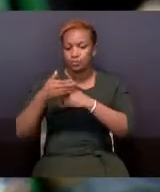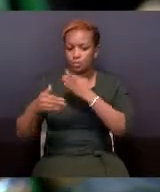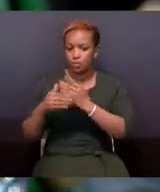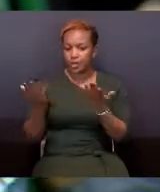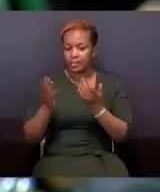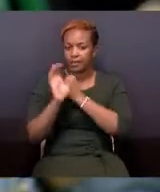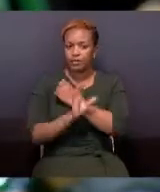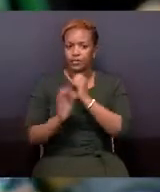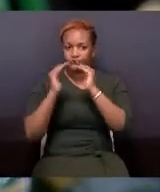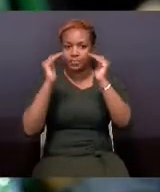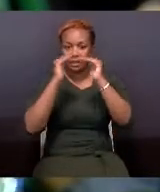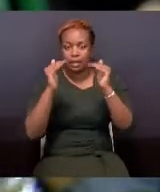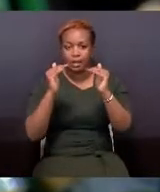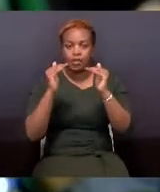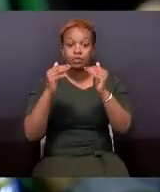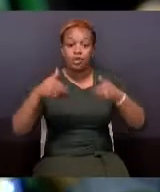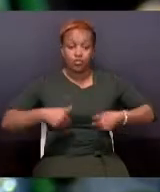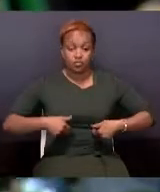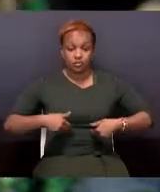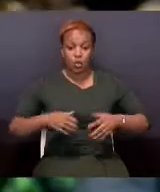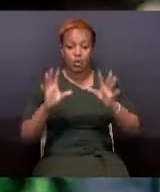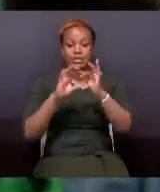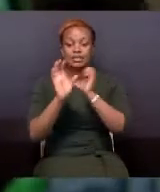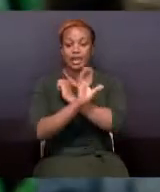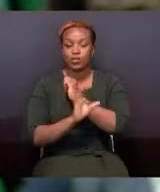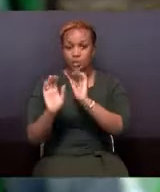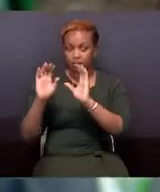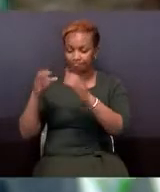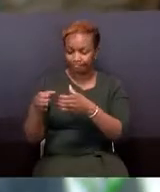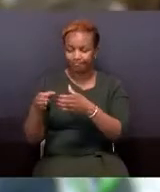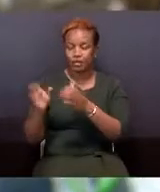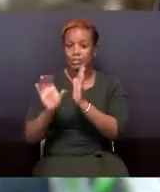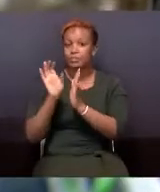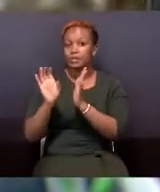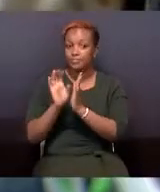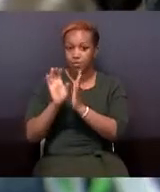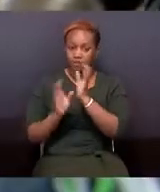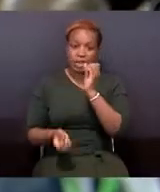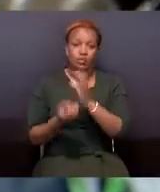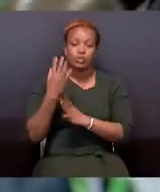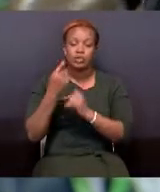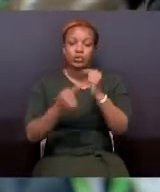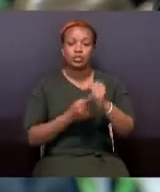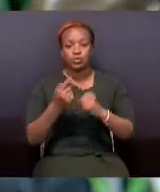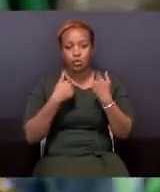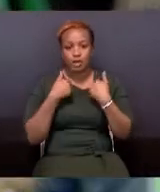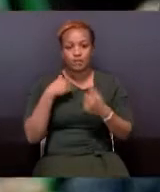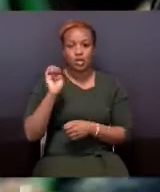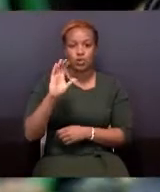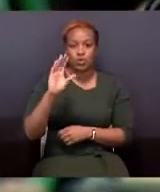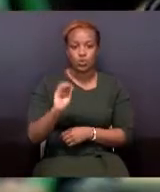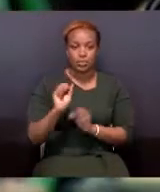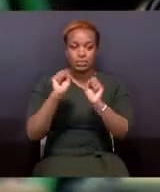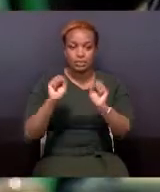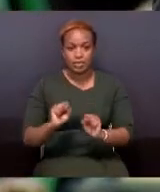level. So the Youth Connect Country chapter in a country that has launched it, we create that kind of ecosystem and network that